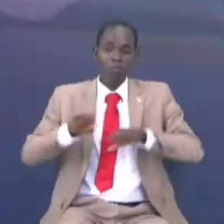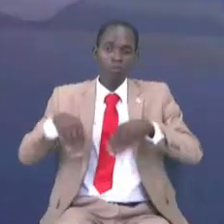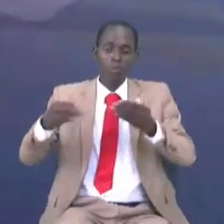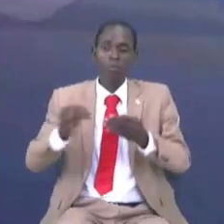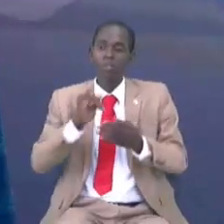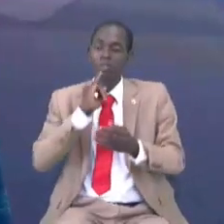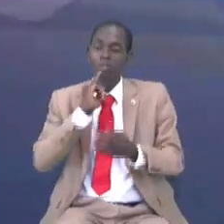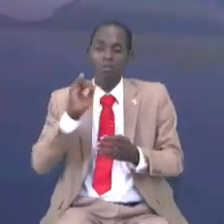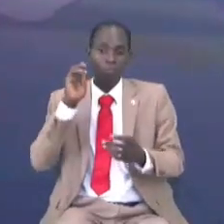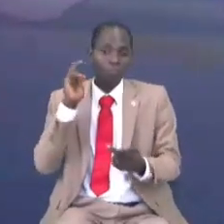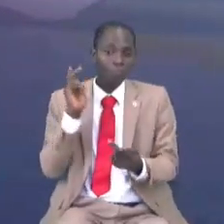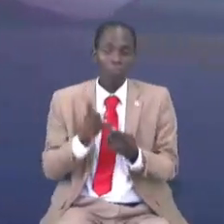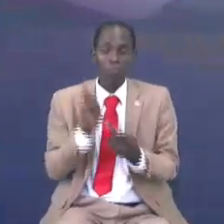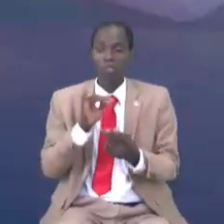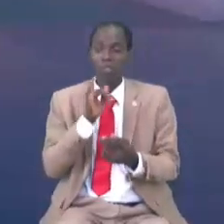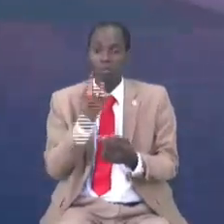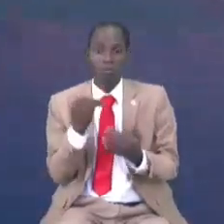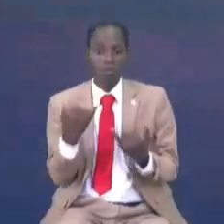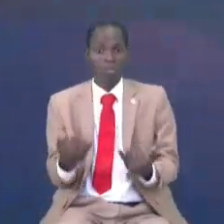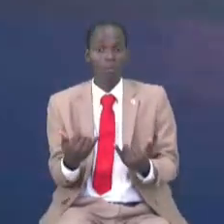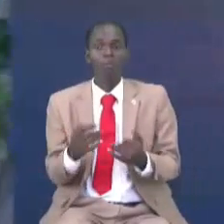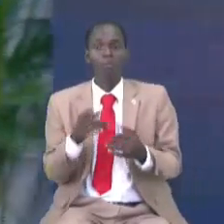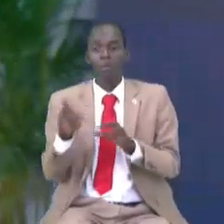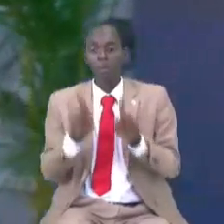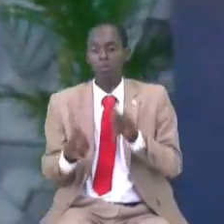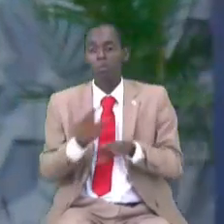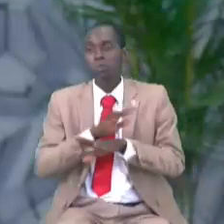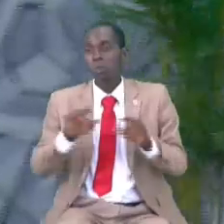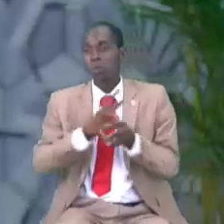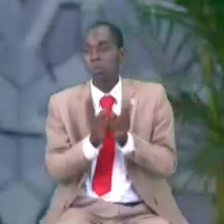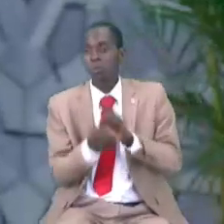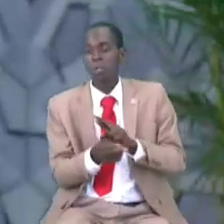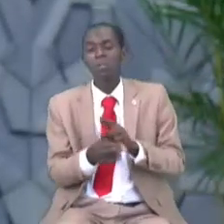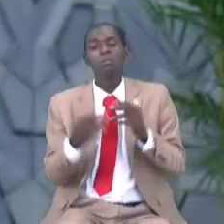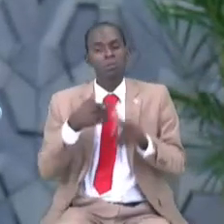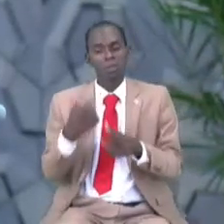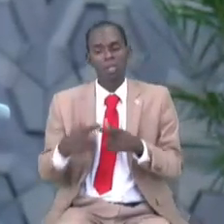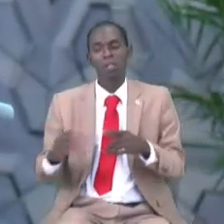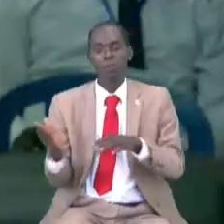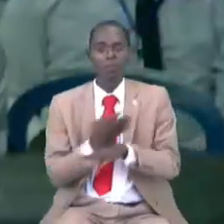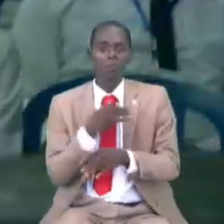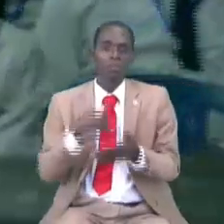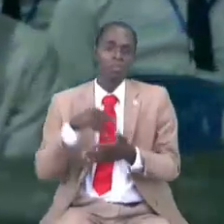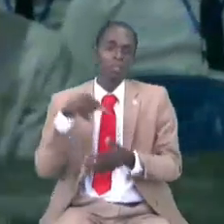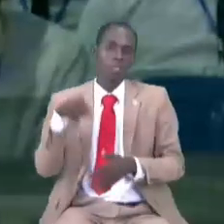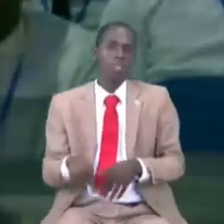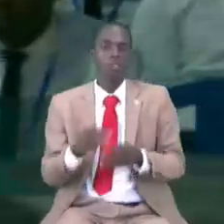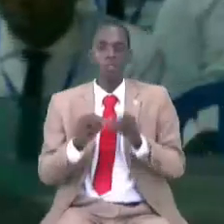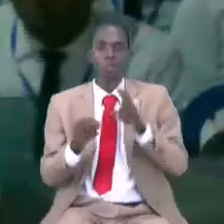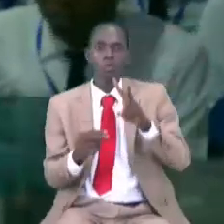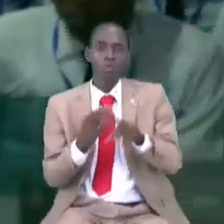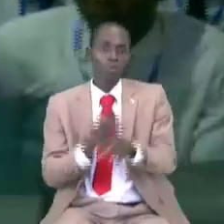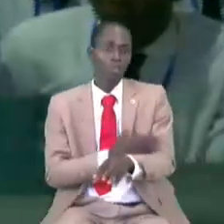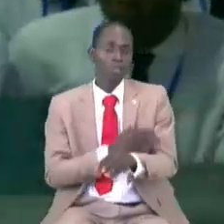then cut it down. We're looking at number two here. Number two is the faithful preaching with